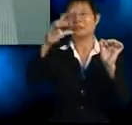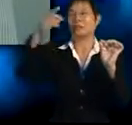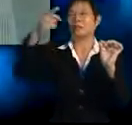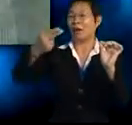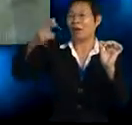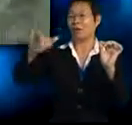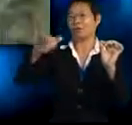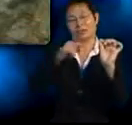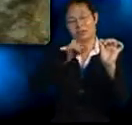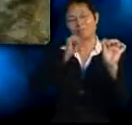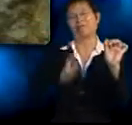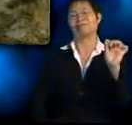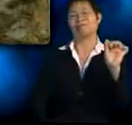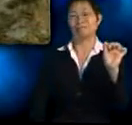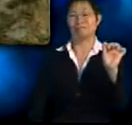hydroxide.